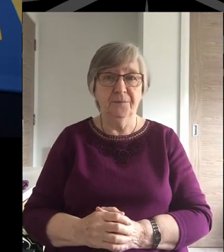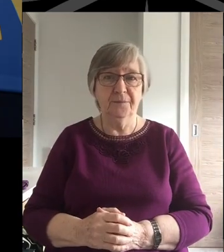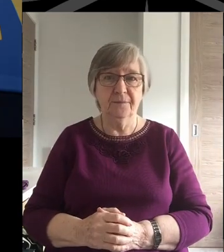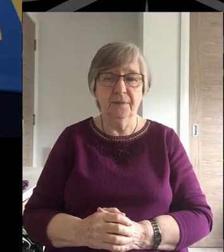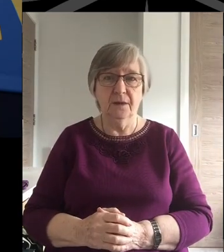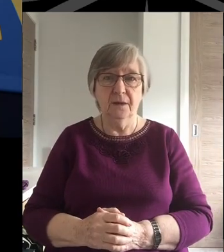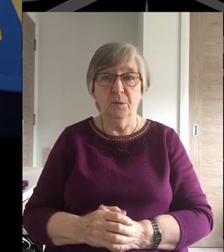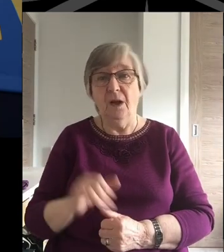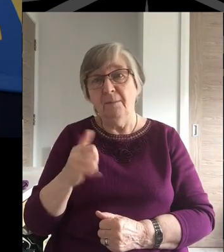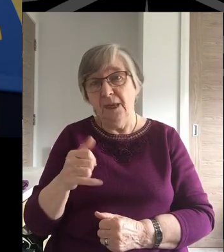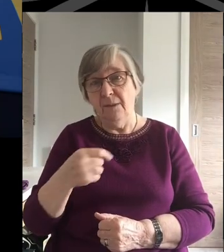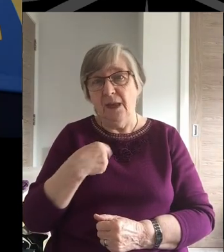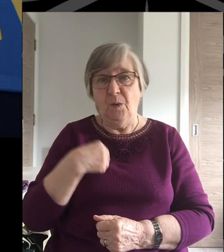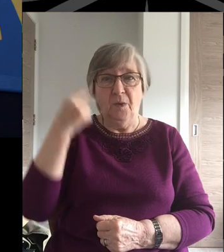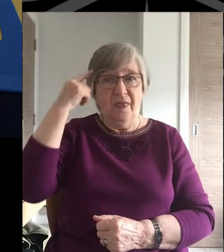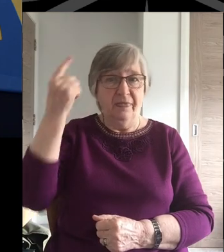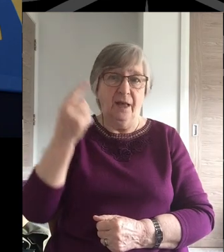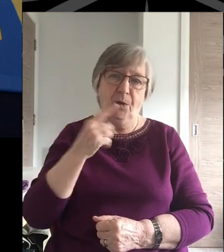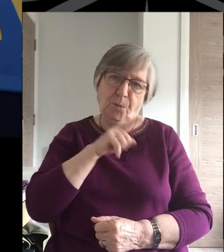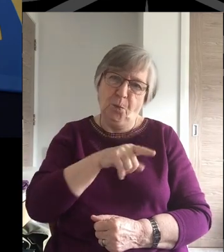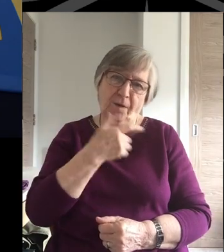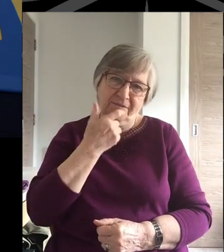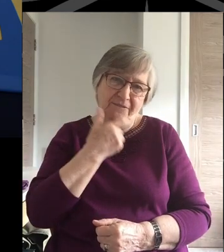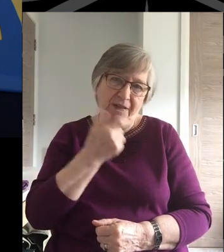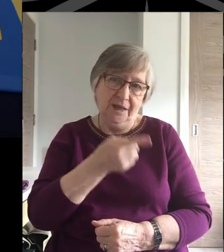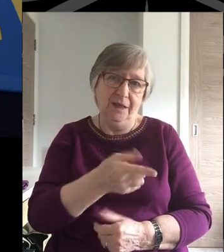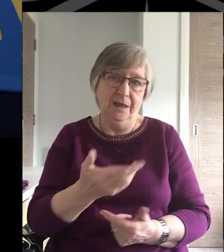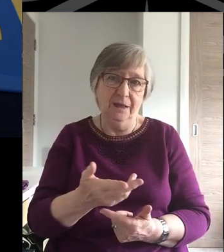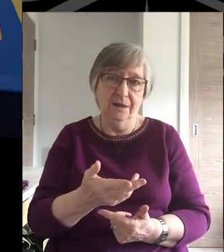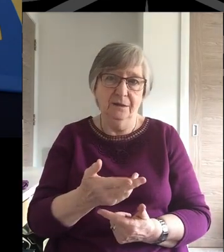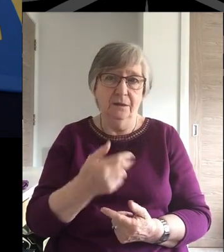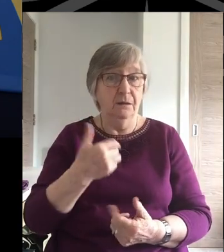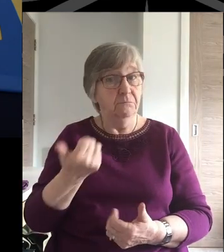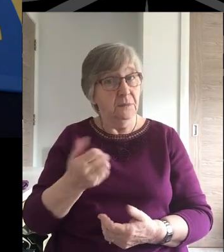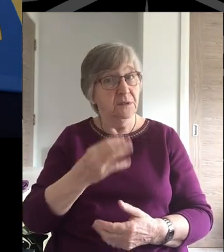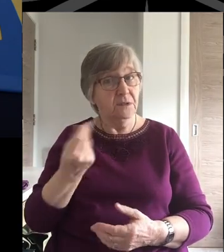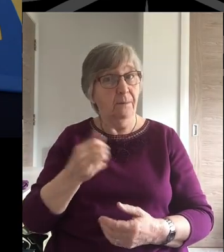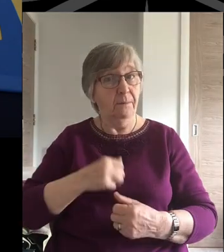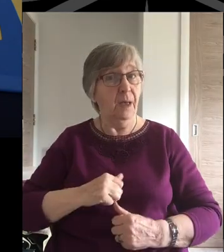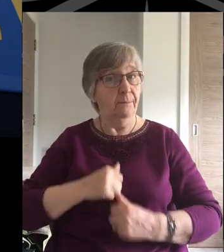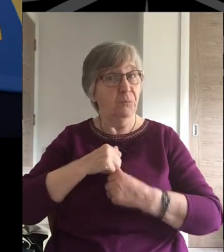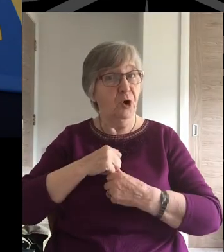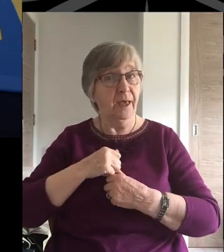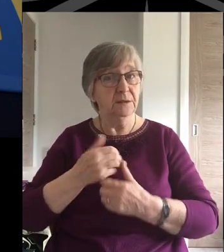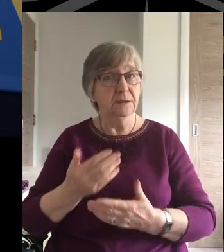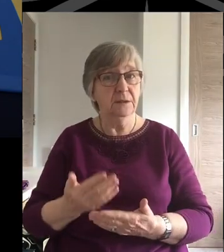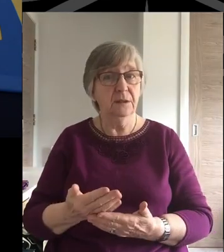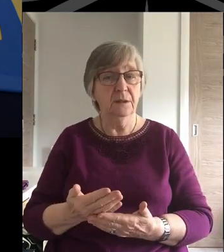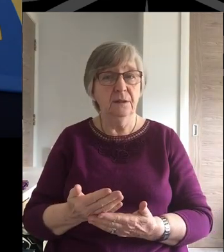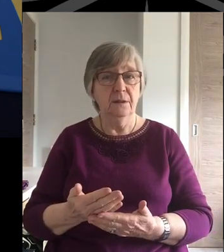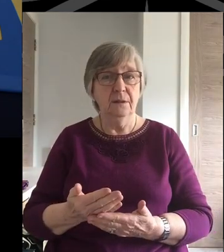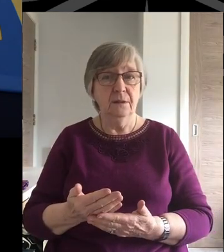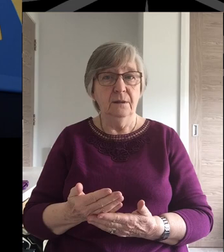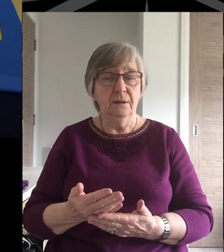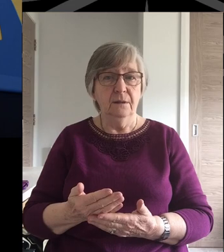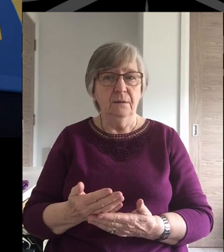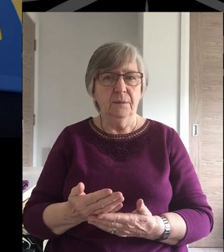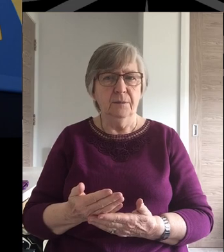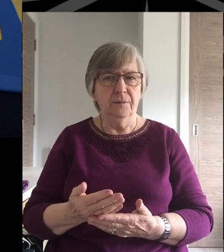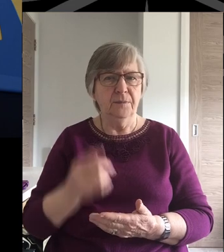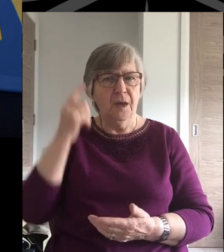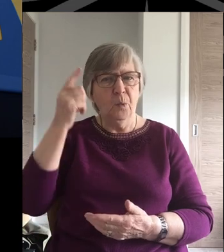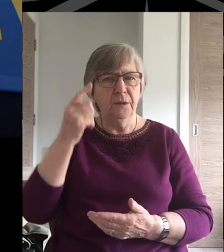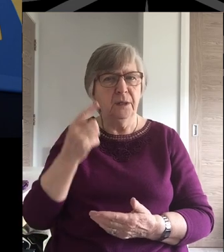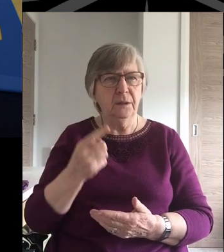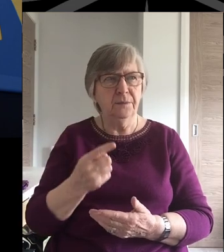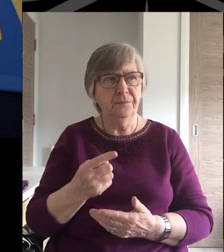Well, we might be amused by parts, impressed by other parts of the answers, but I wonder how